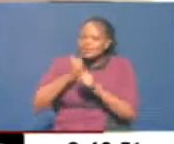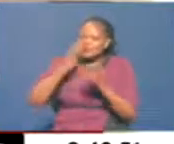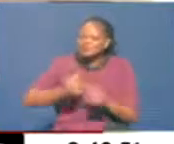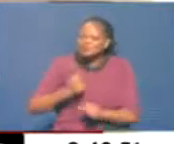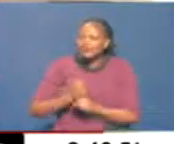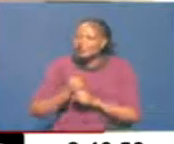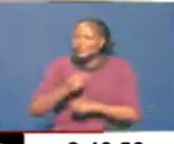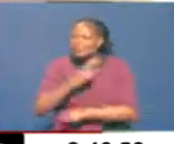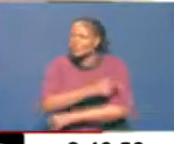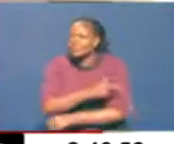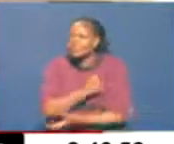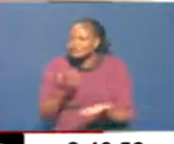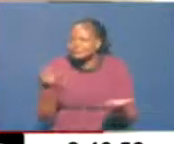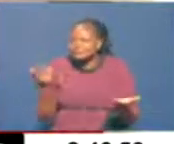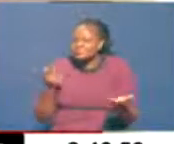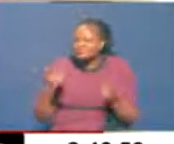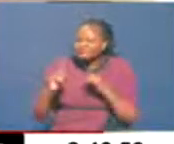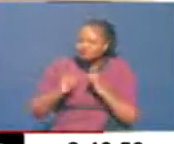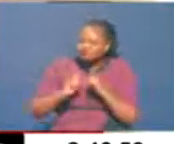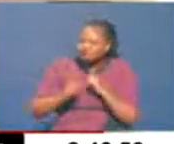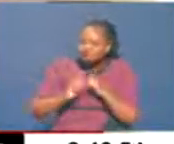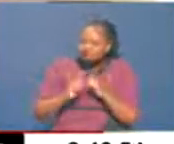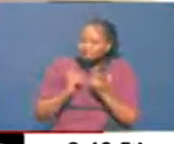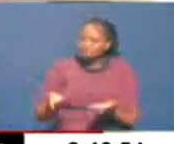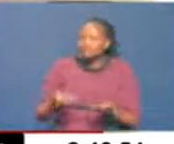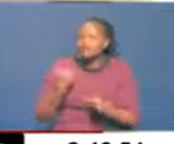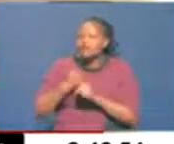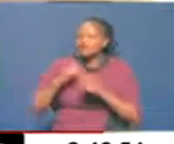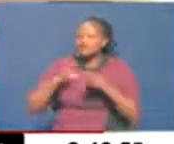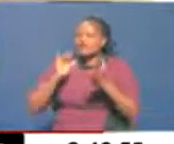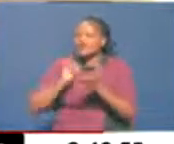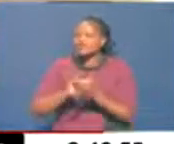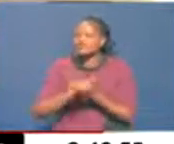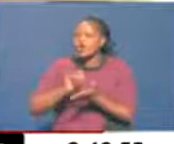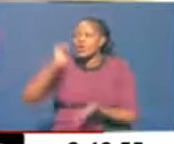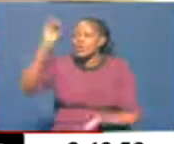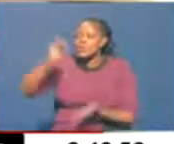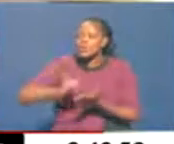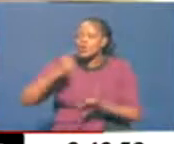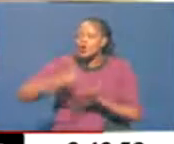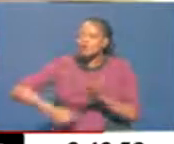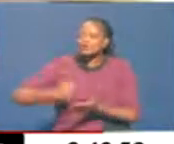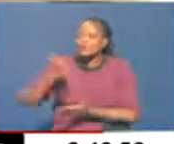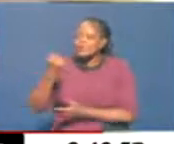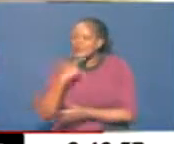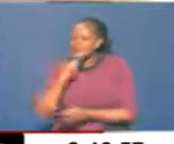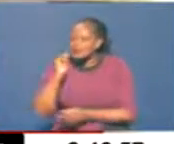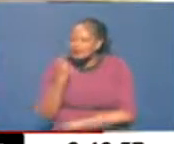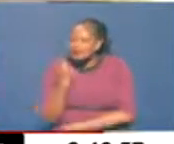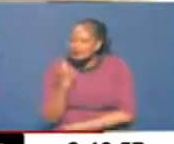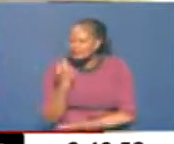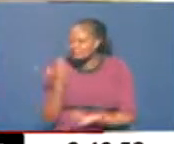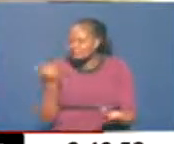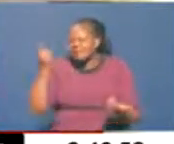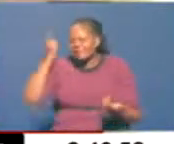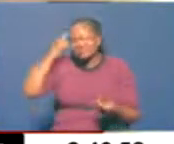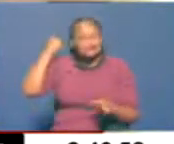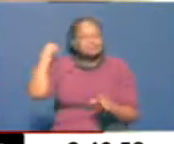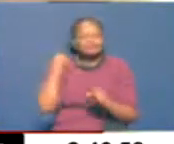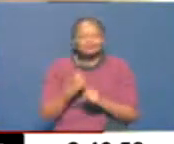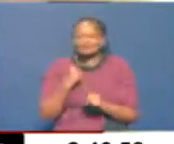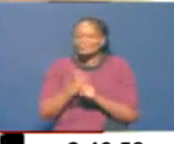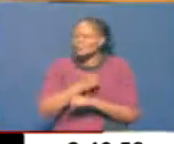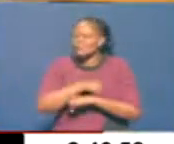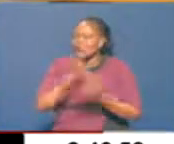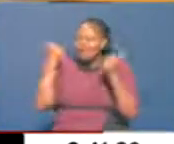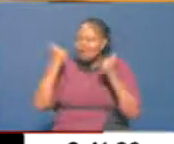facilities, discussions and task forces that are going to reduce the cost of medicines in Kenya, mm-hmm. I think we're moving definitely in the right direction.